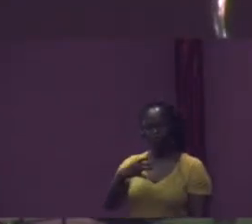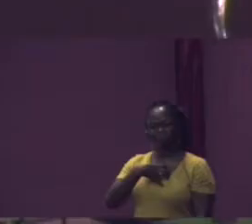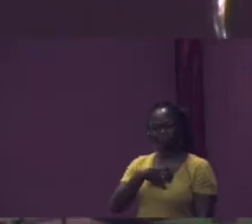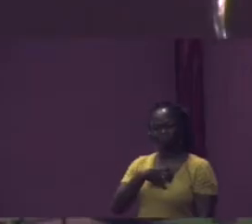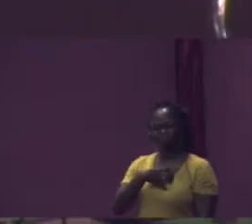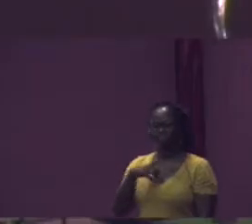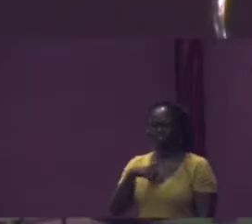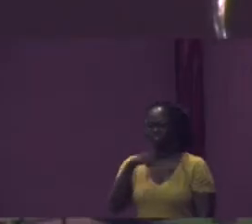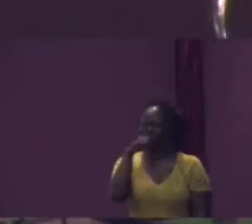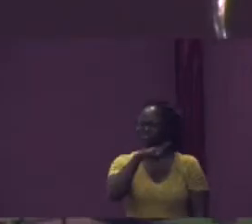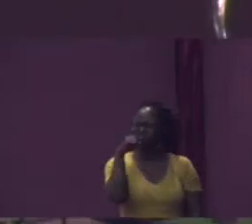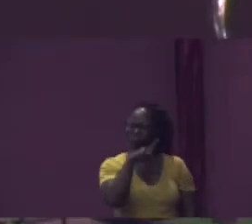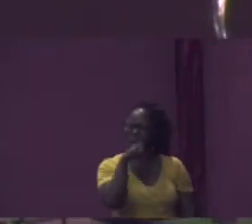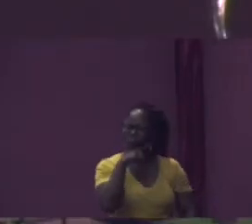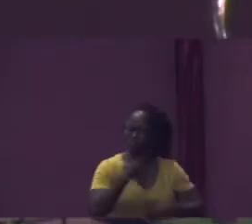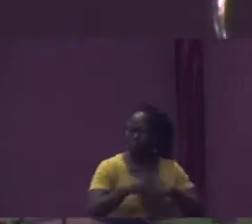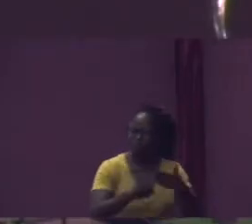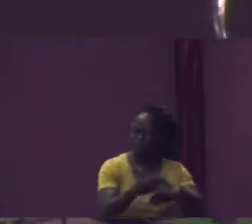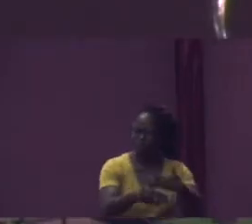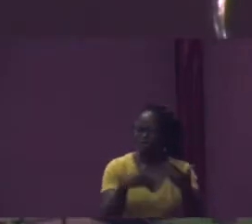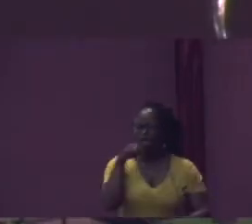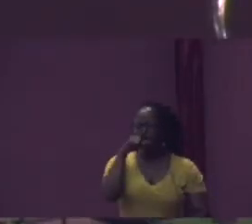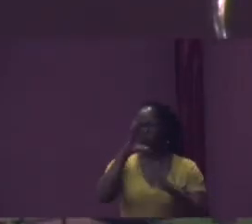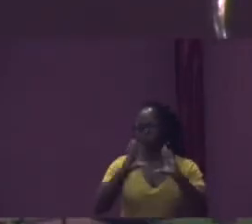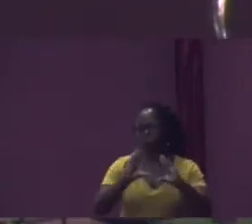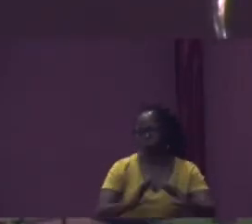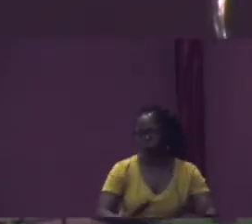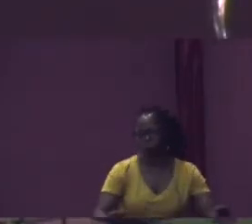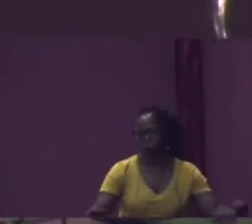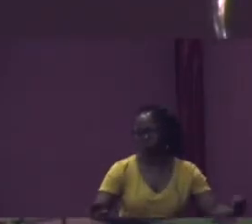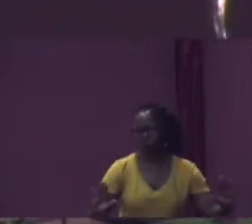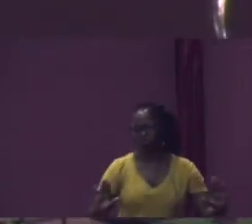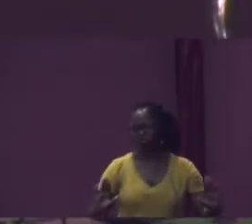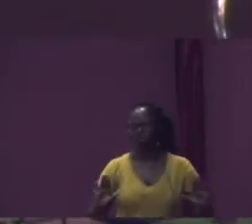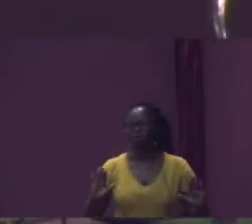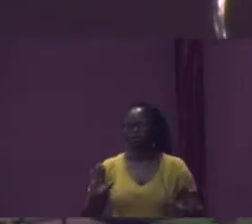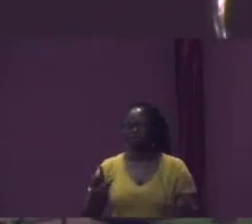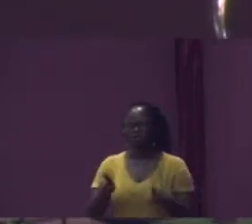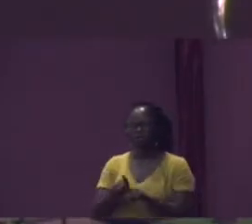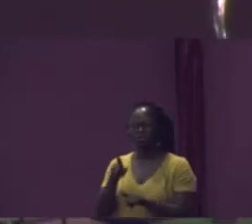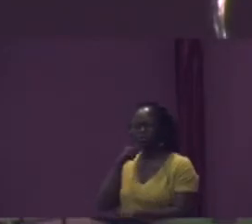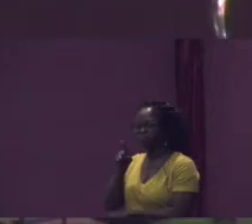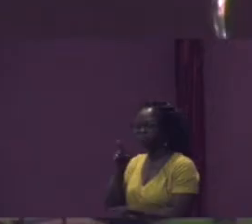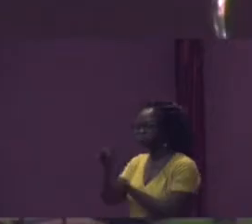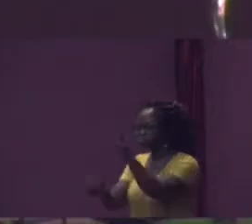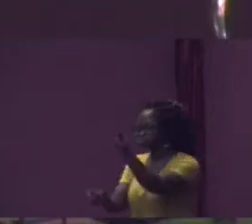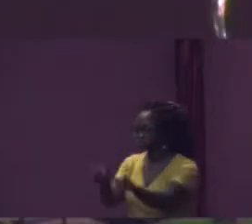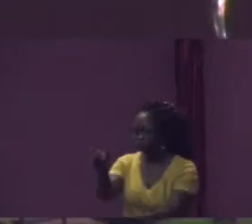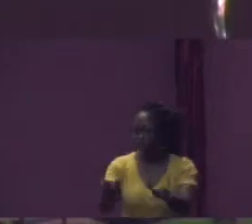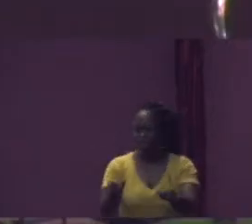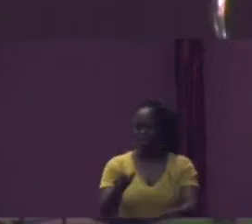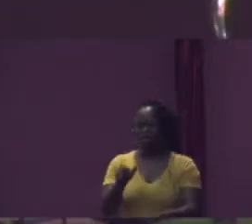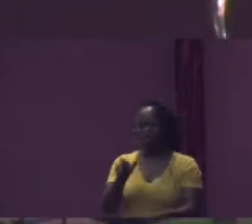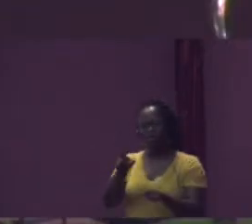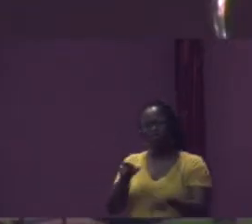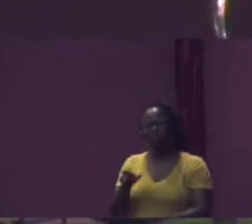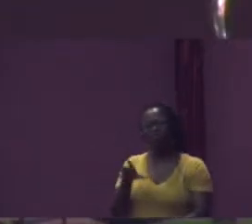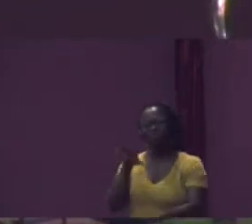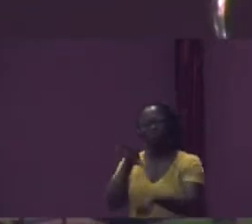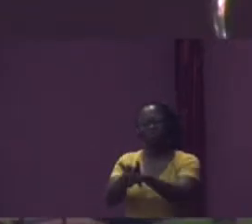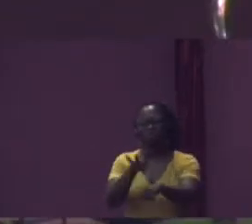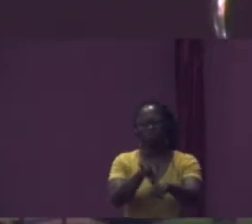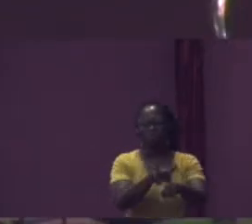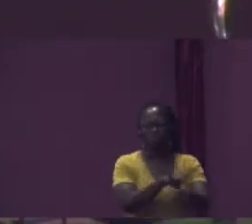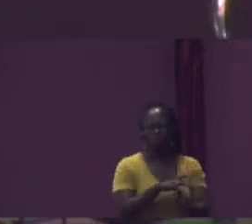childbirth with risk, or by identifying, naming, and classifying diseases, doctors gain prestige and power easily by